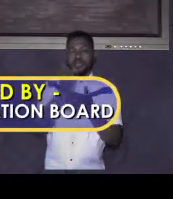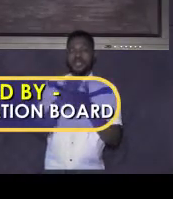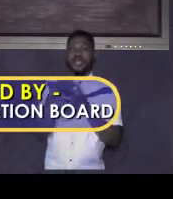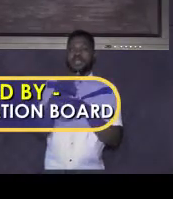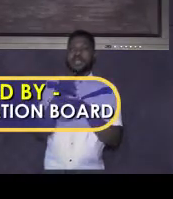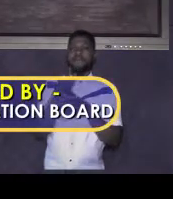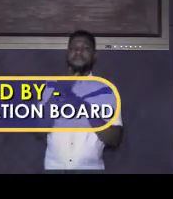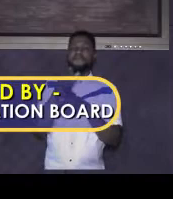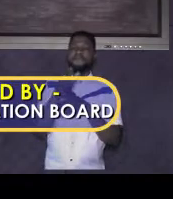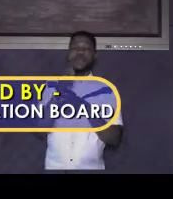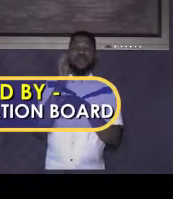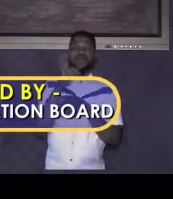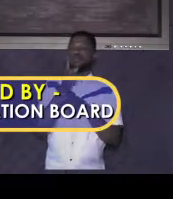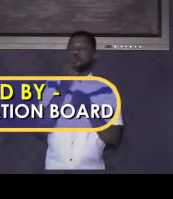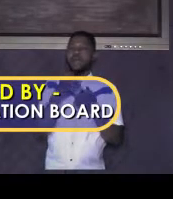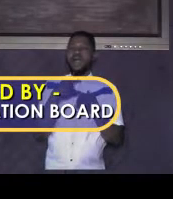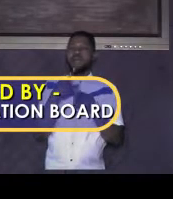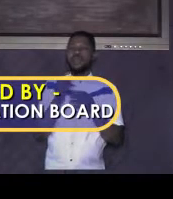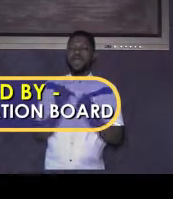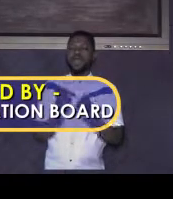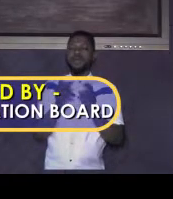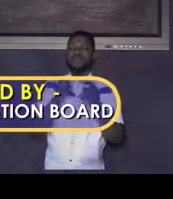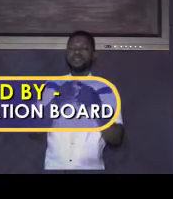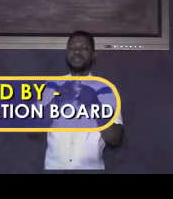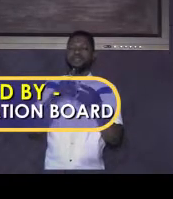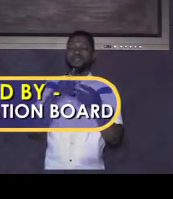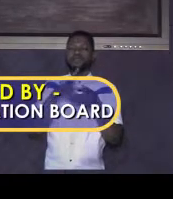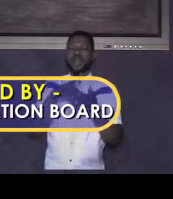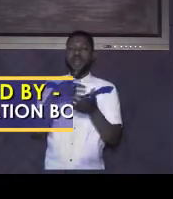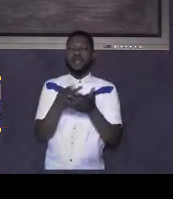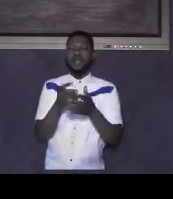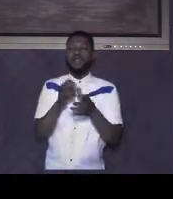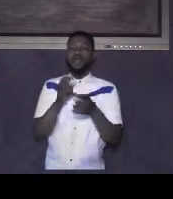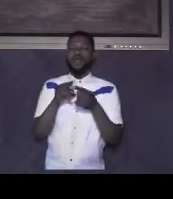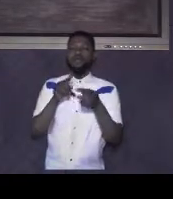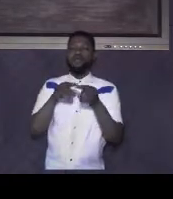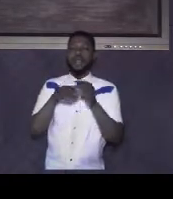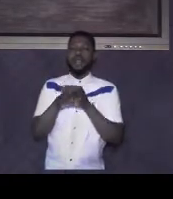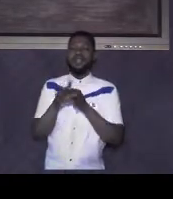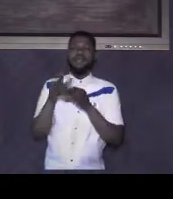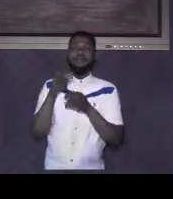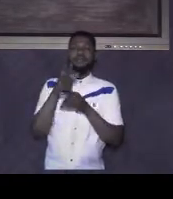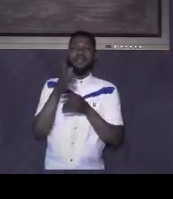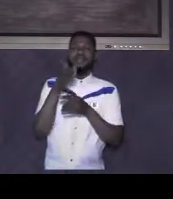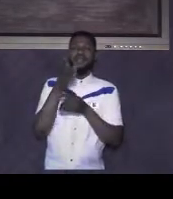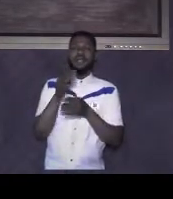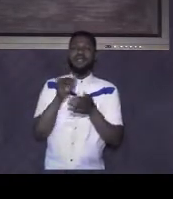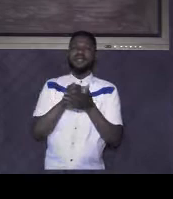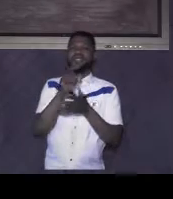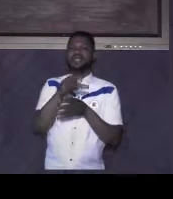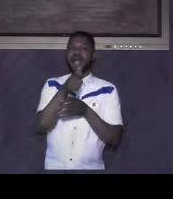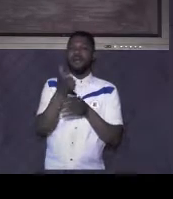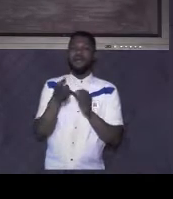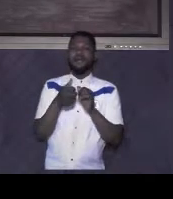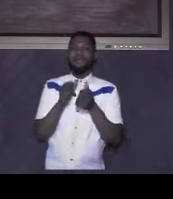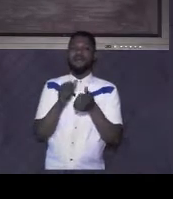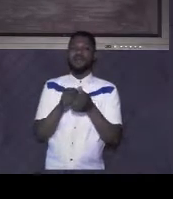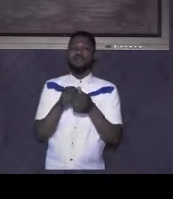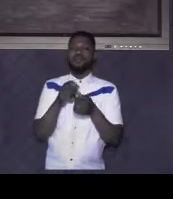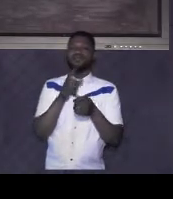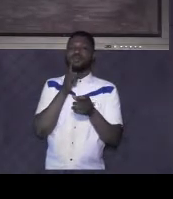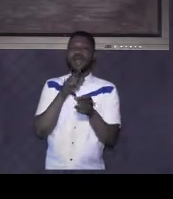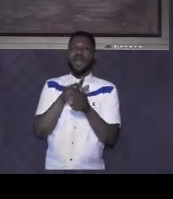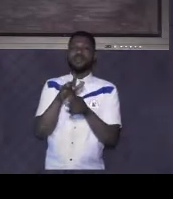know that the plane won't have the opportunity to land or to board any plane there. So that's another